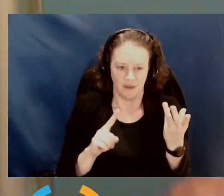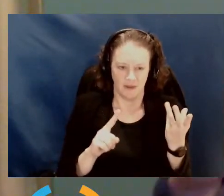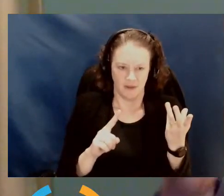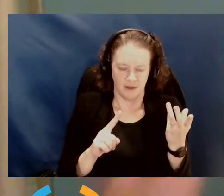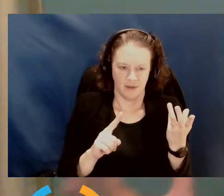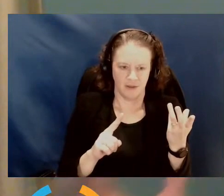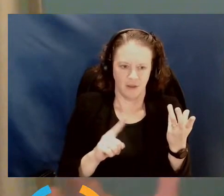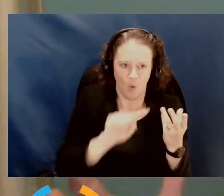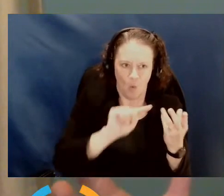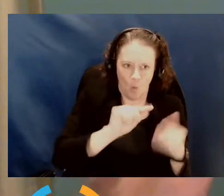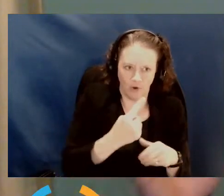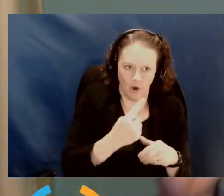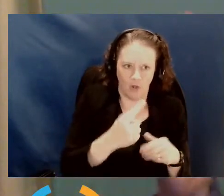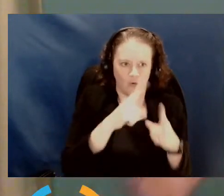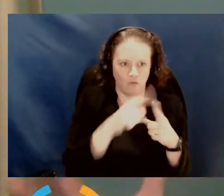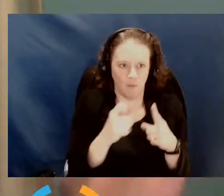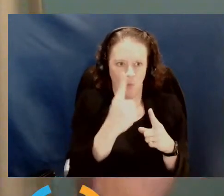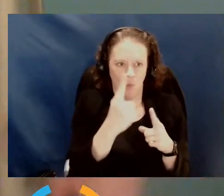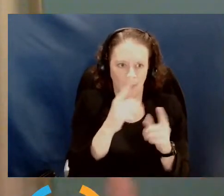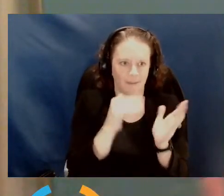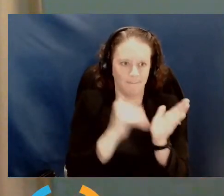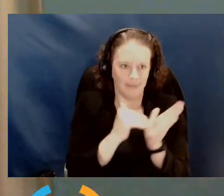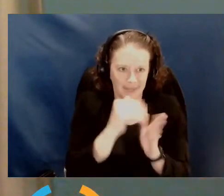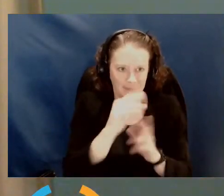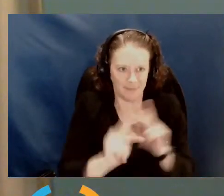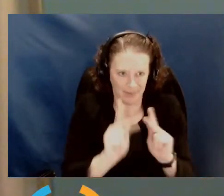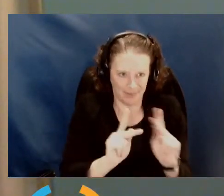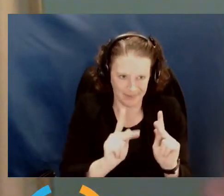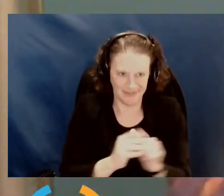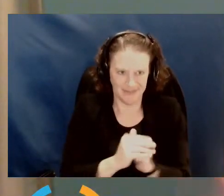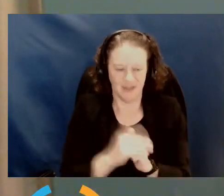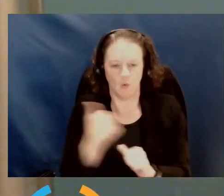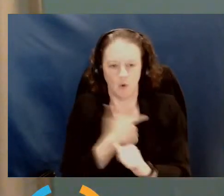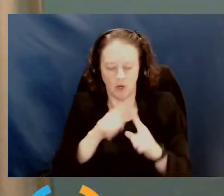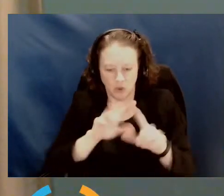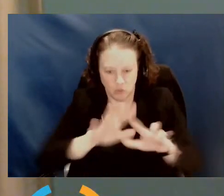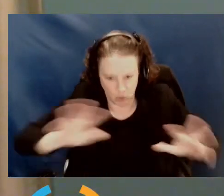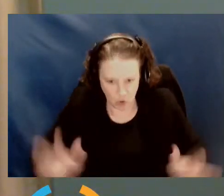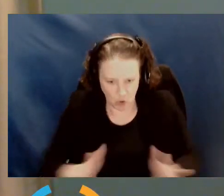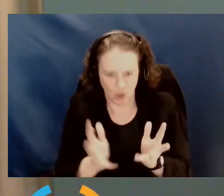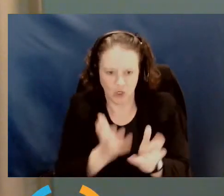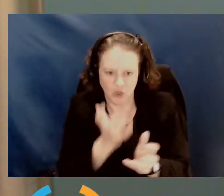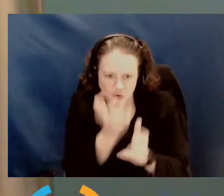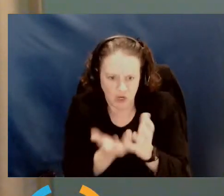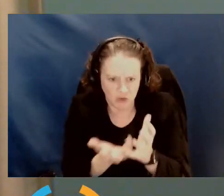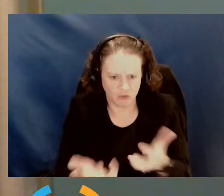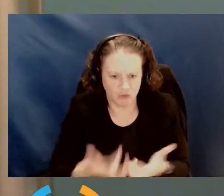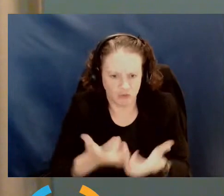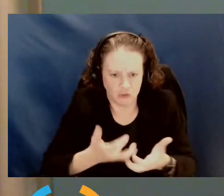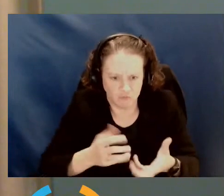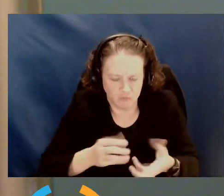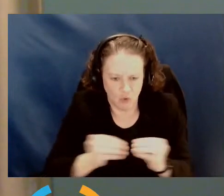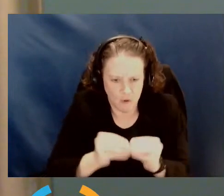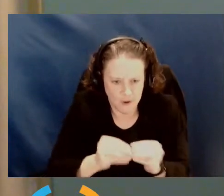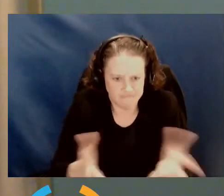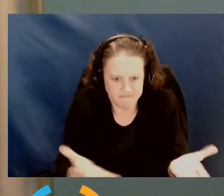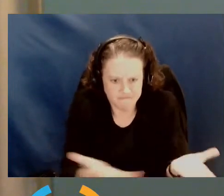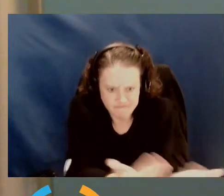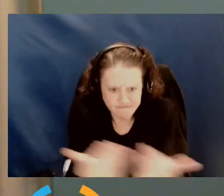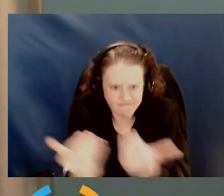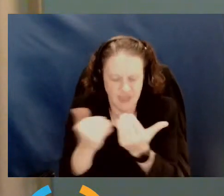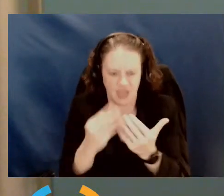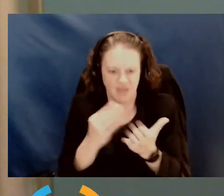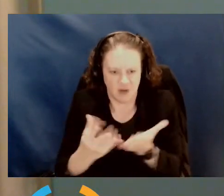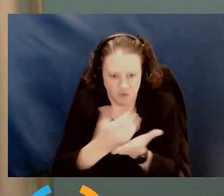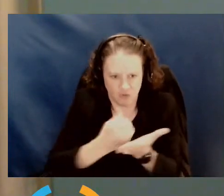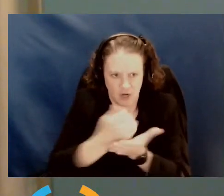$1 from a million people. That we want to encourage grassroots fundraising for people to come together and organize around principles and values